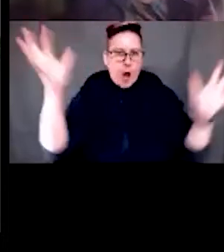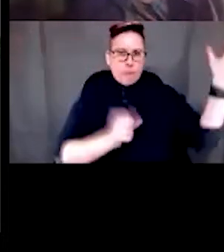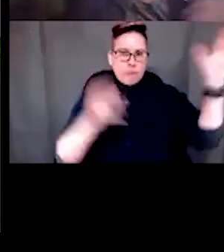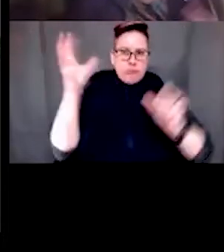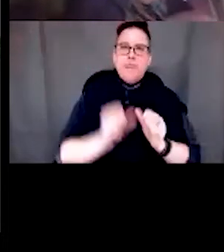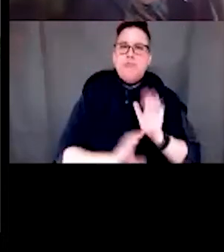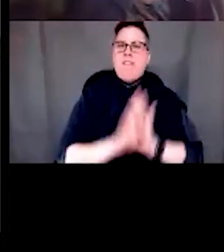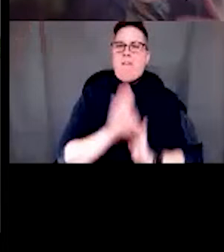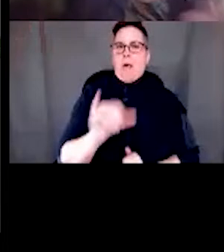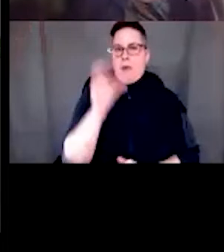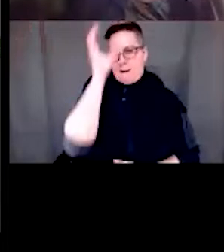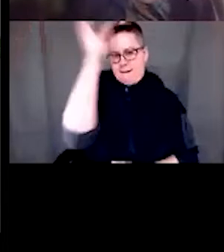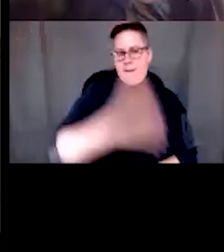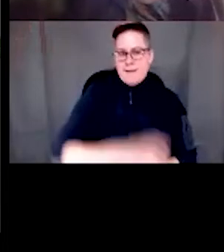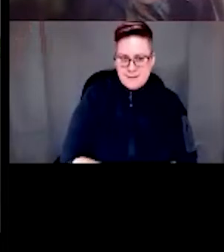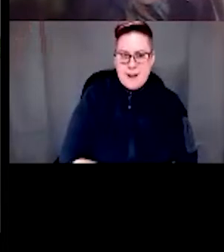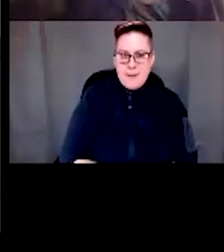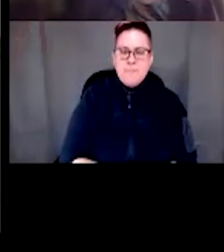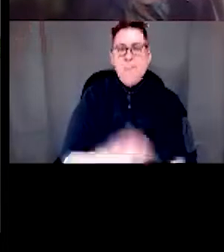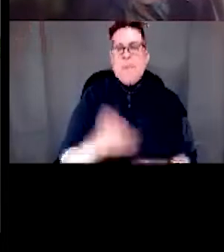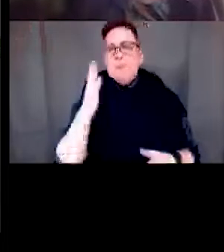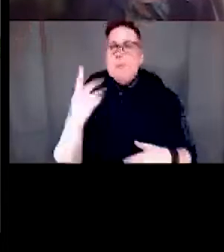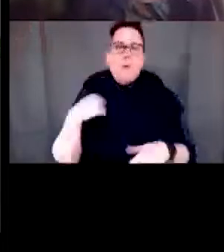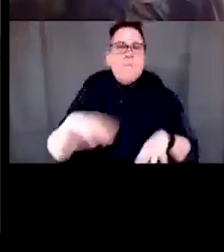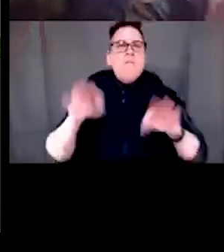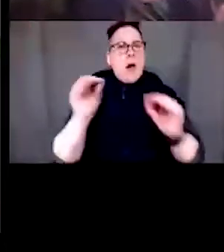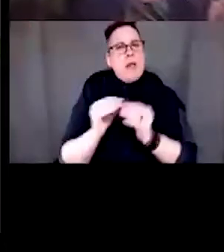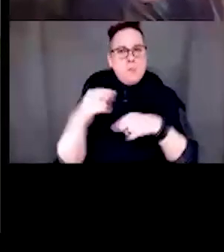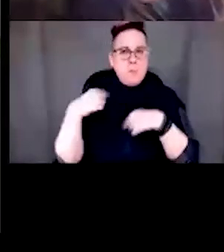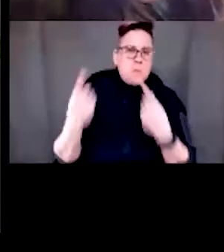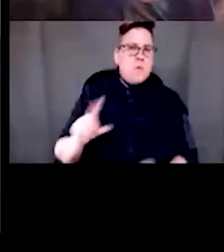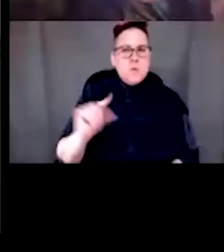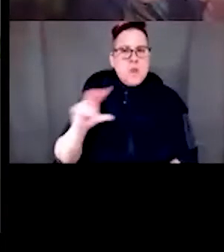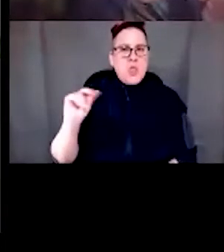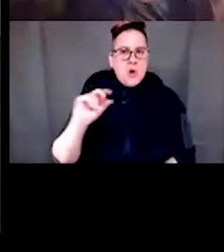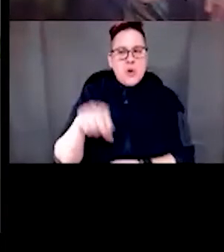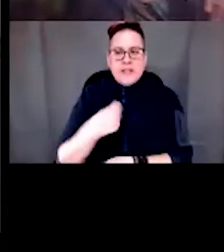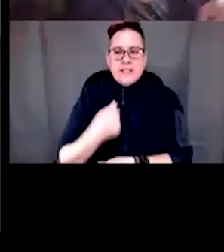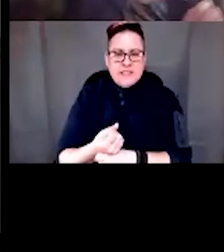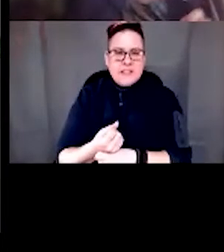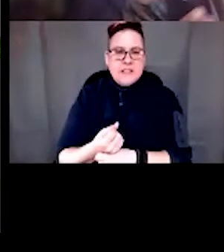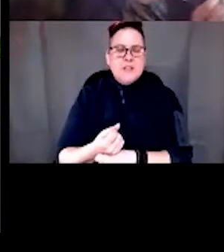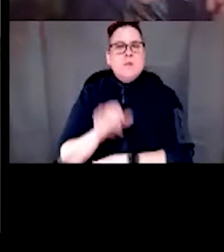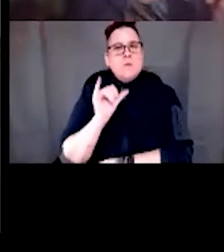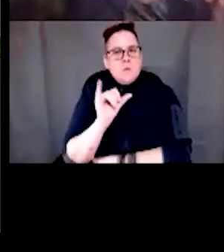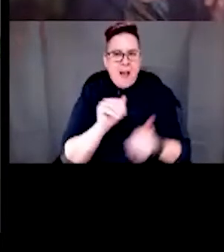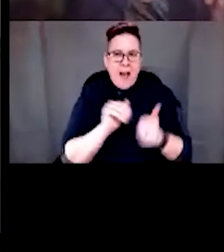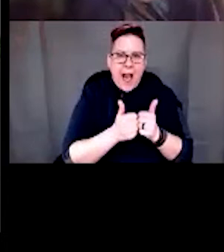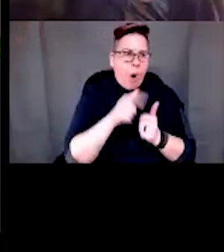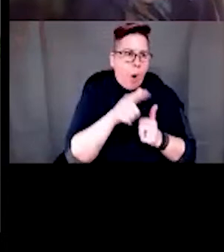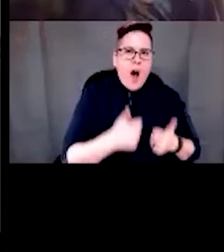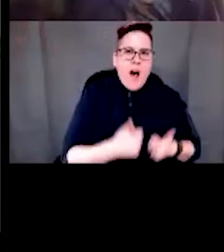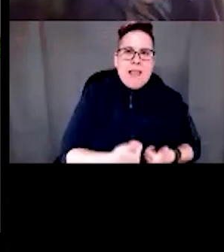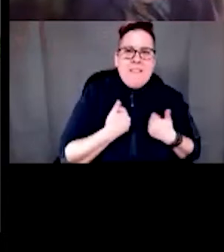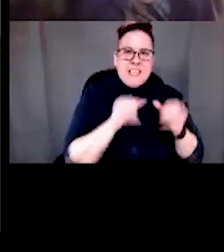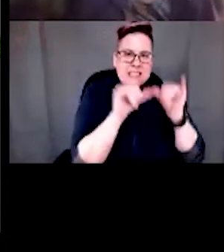been coming into the world in the last few decades, really, to look at, wow, how do living systems, how